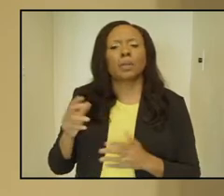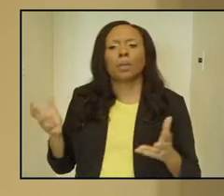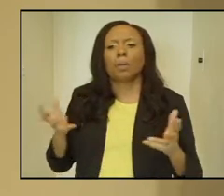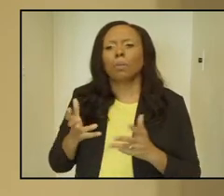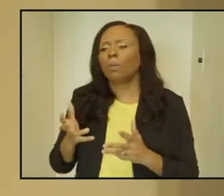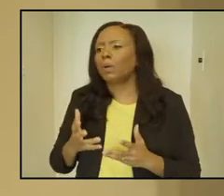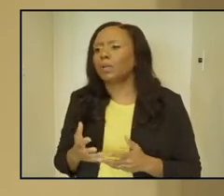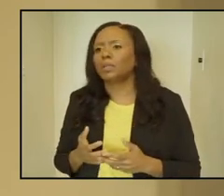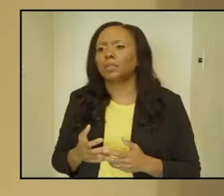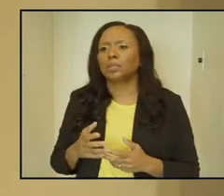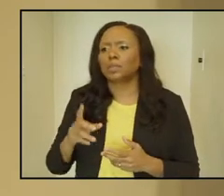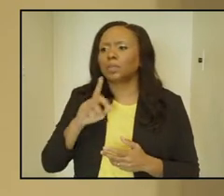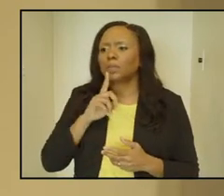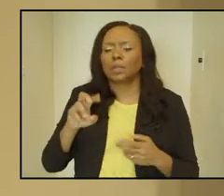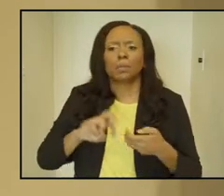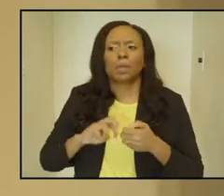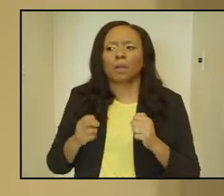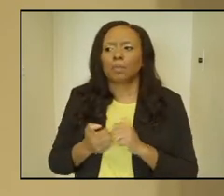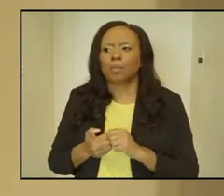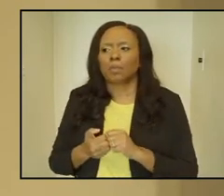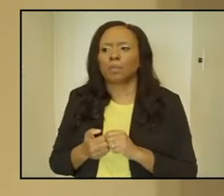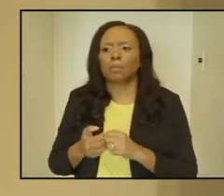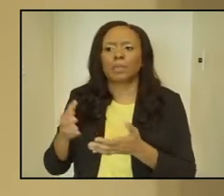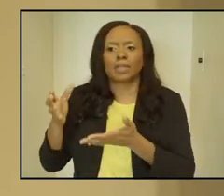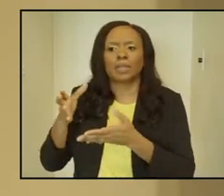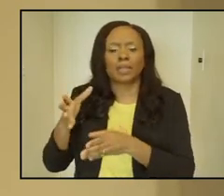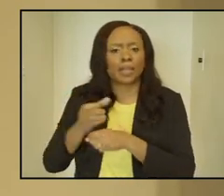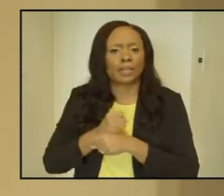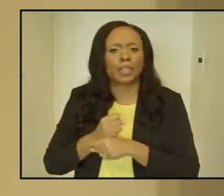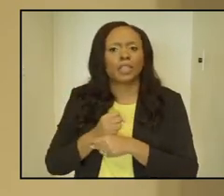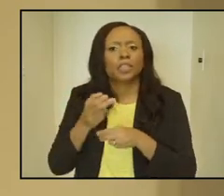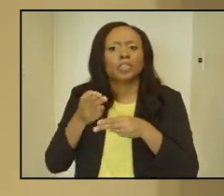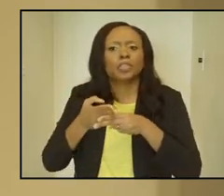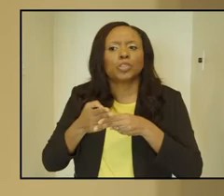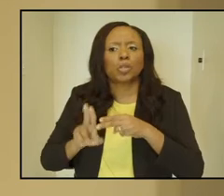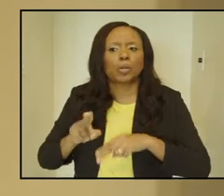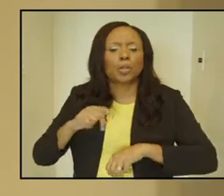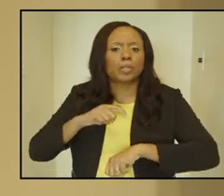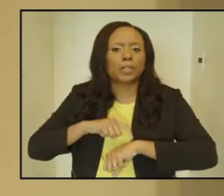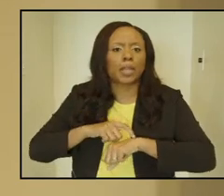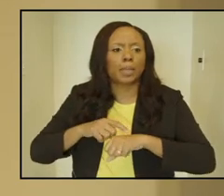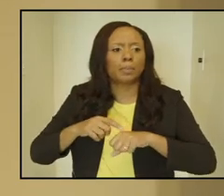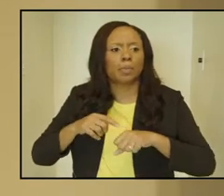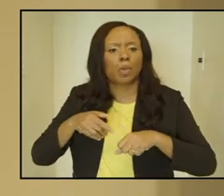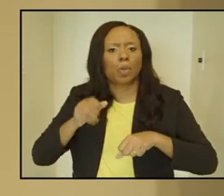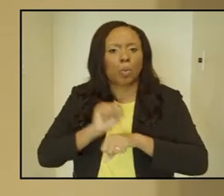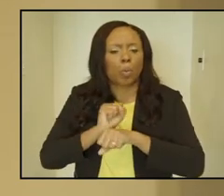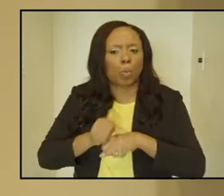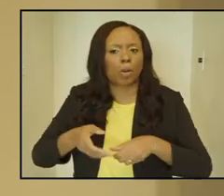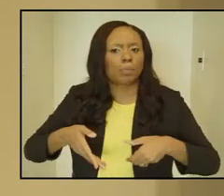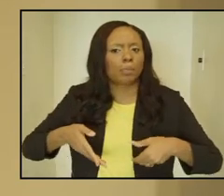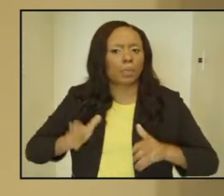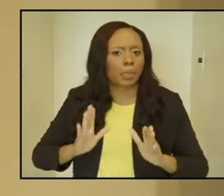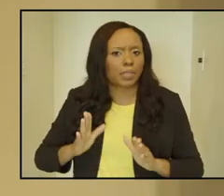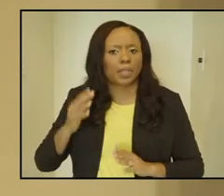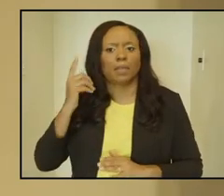get short-term work permits. I don't know how many people remember. And the long-term ones for the international business sector.